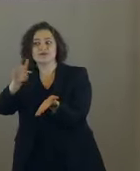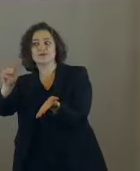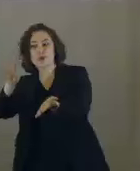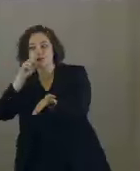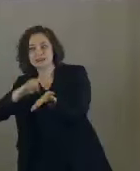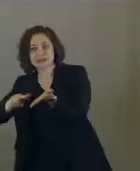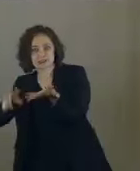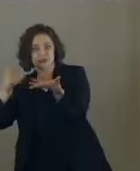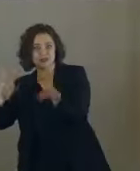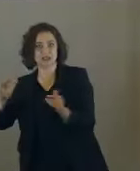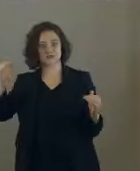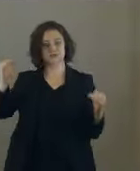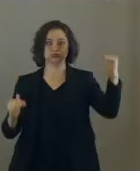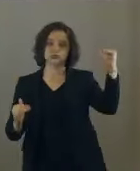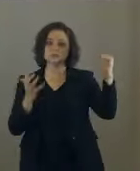1,534 investigations.